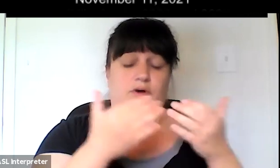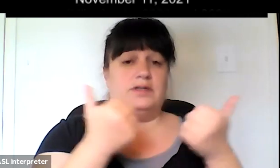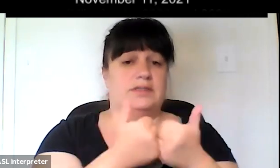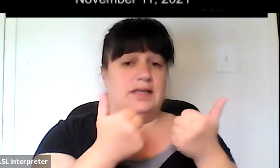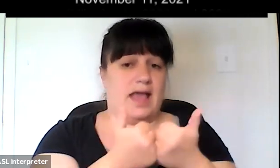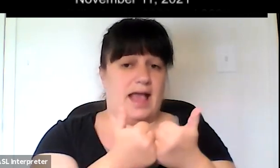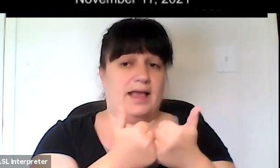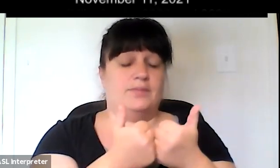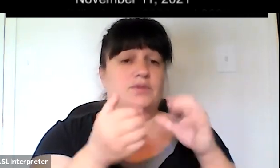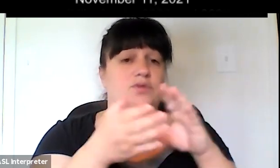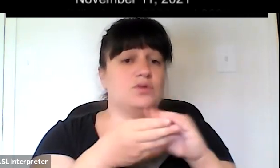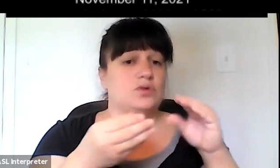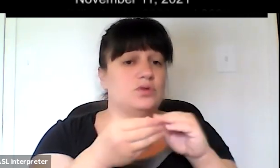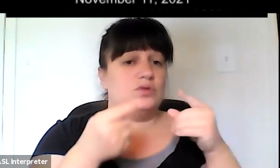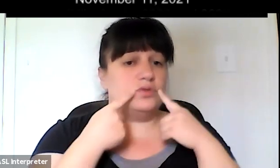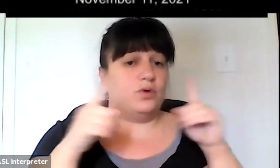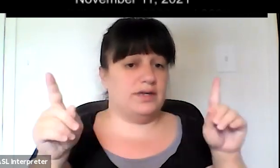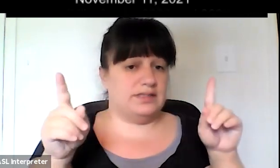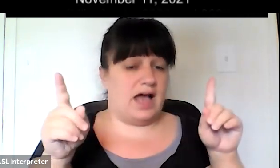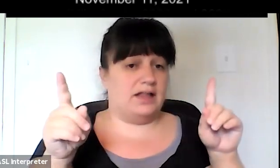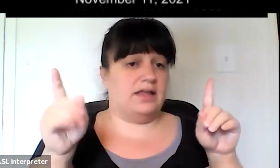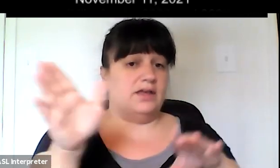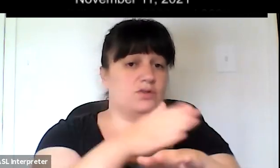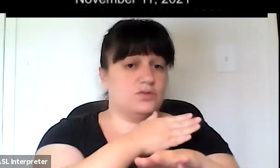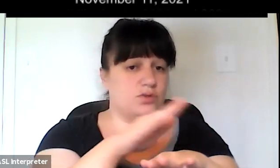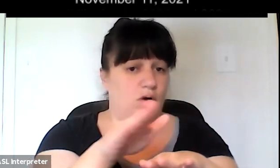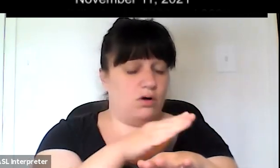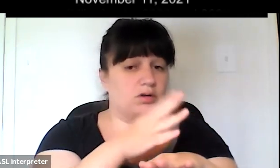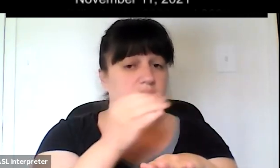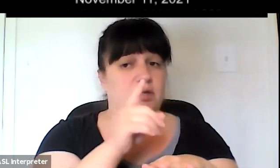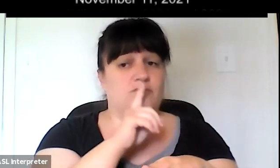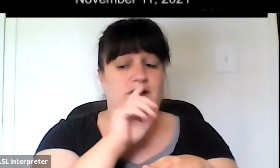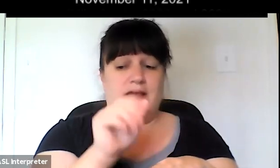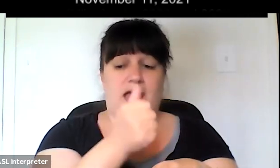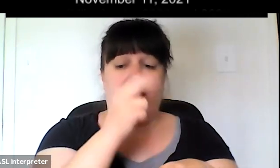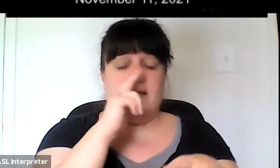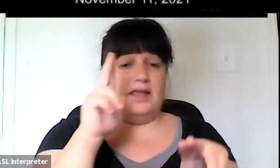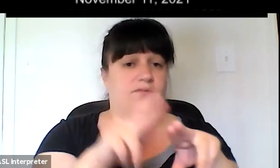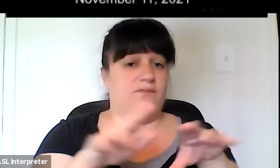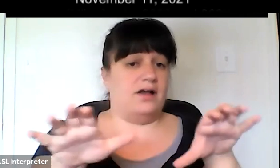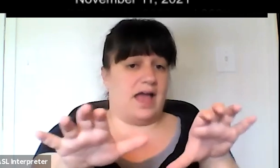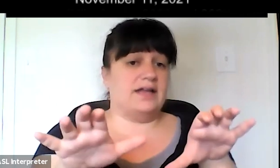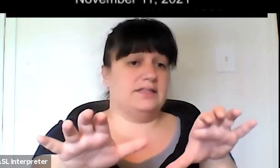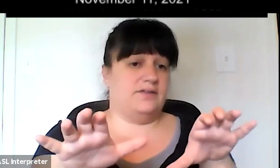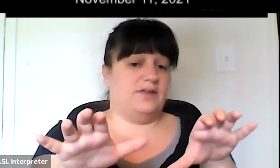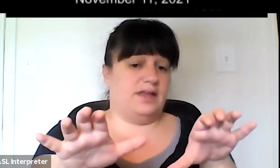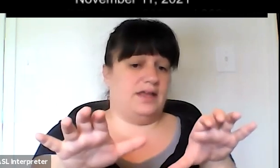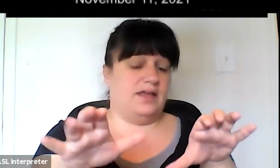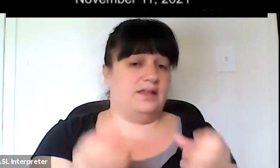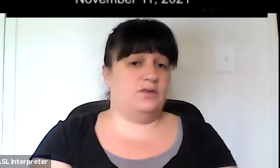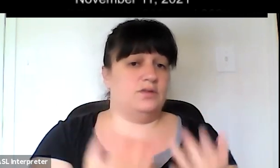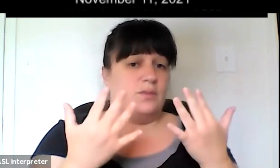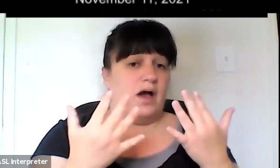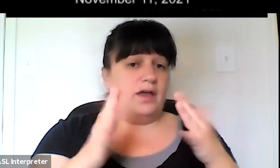games, storytelling, songs, and really any fun activity that